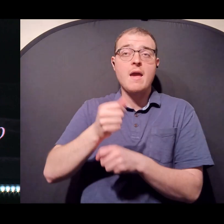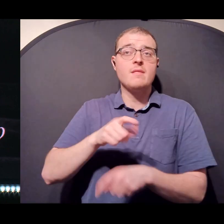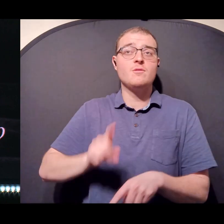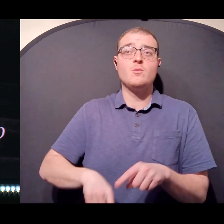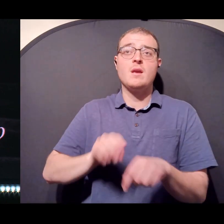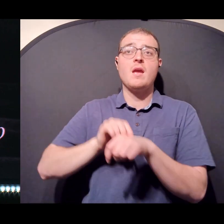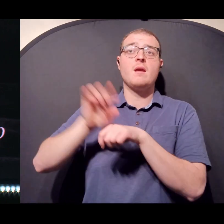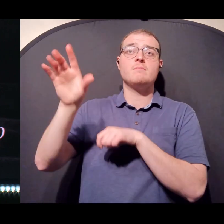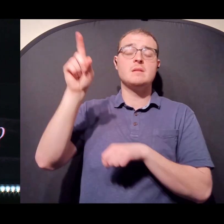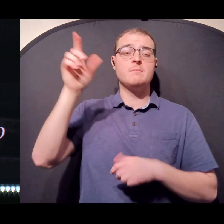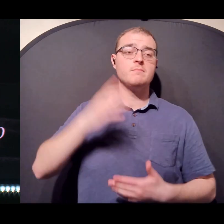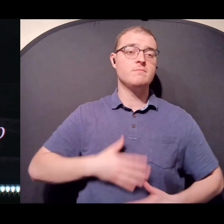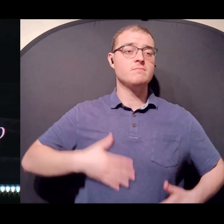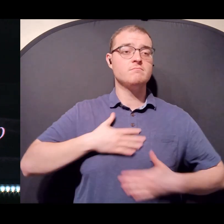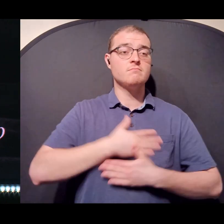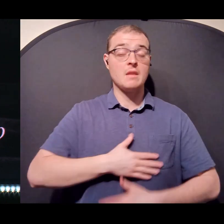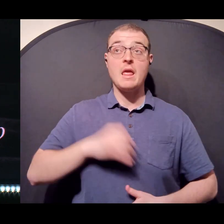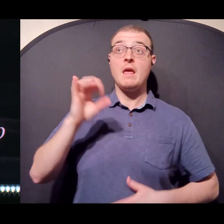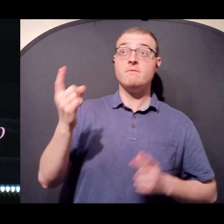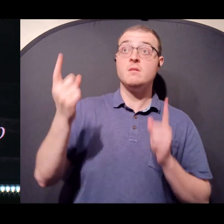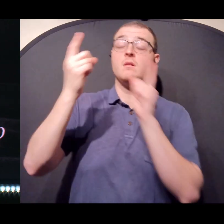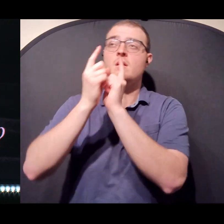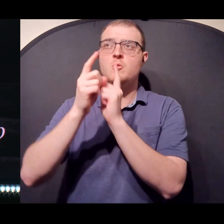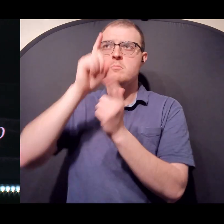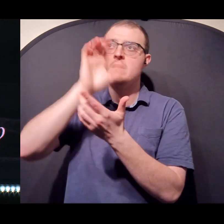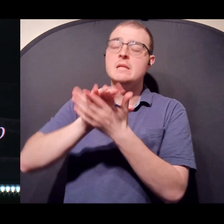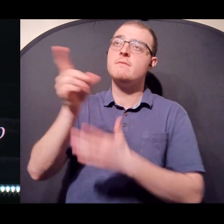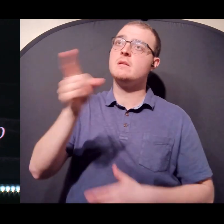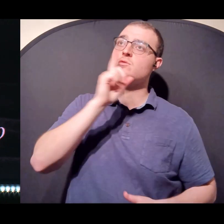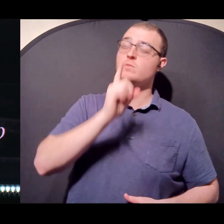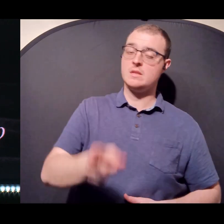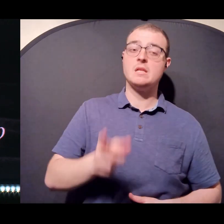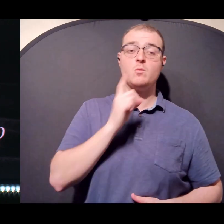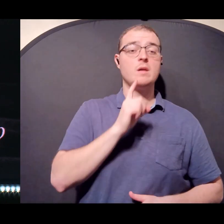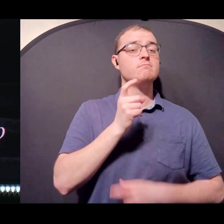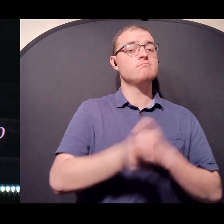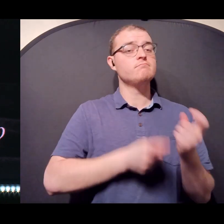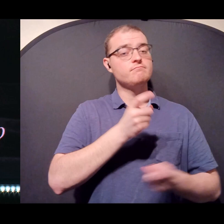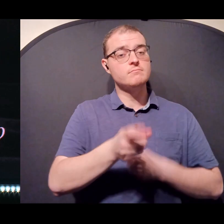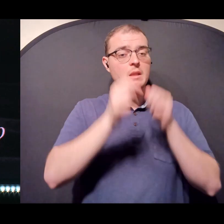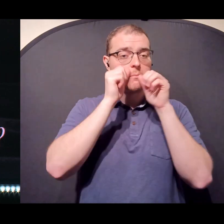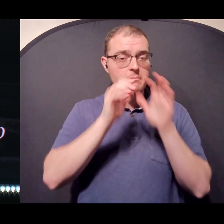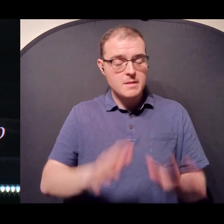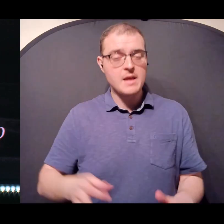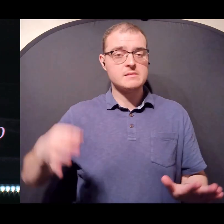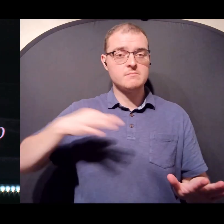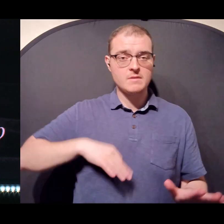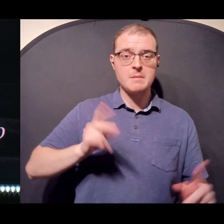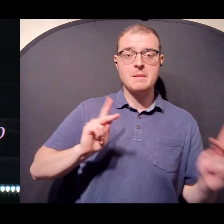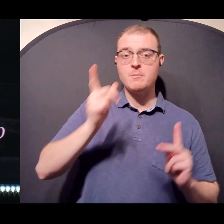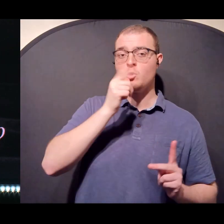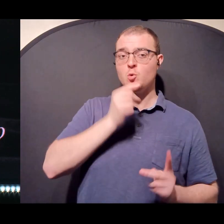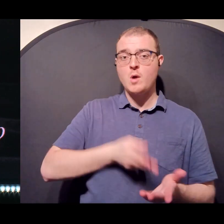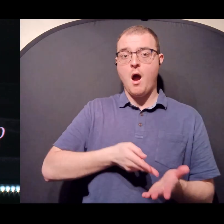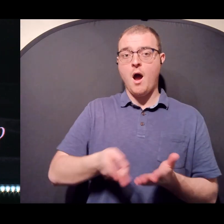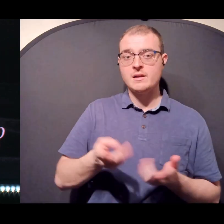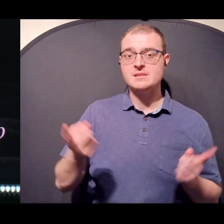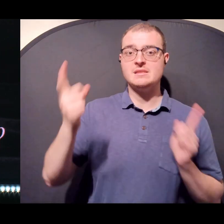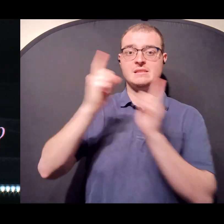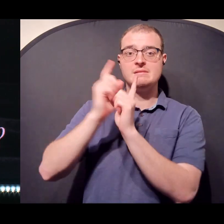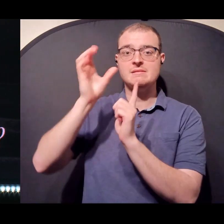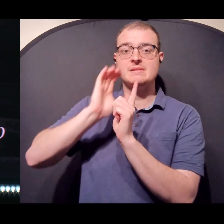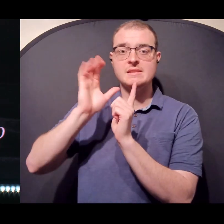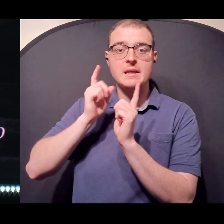Without faith, it's impossible to please God, but anyone who comes to him must believe that he exists and that he rewards those that earnestly seek